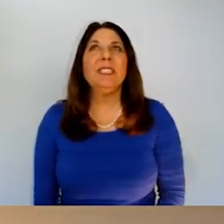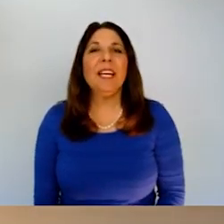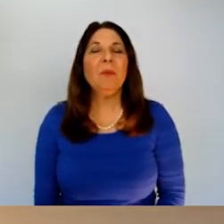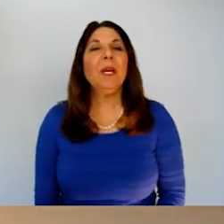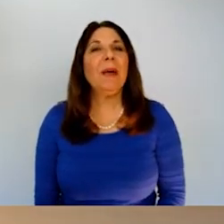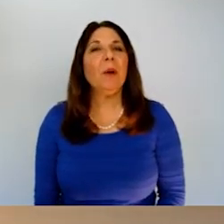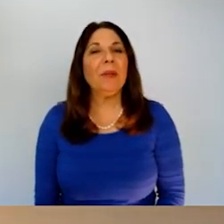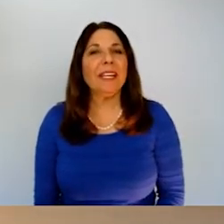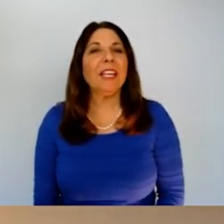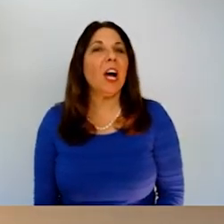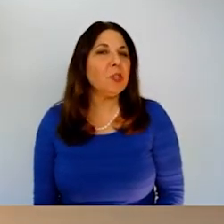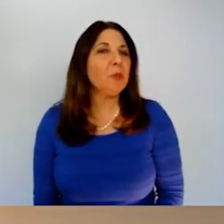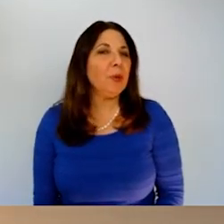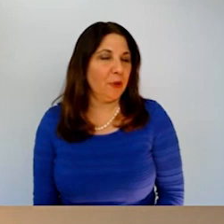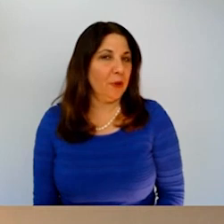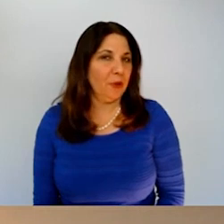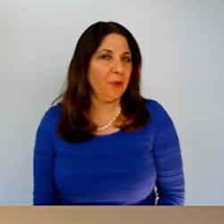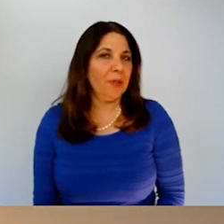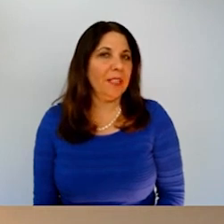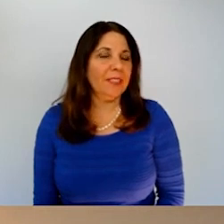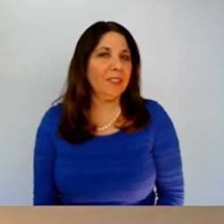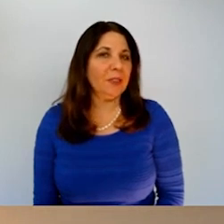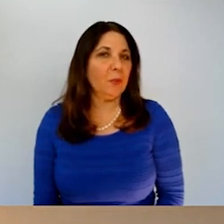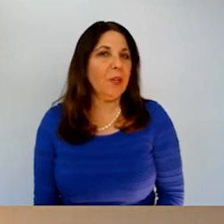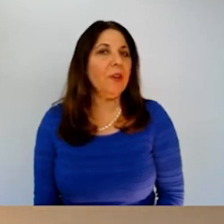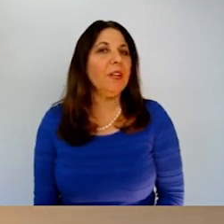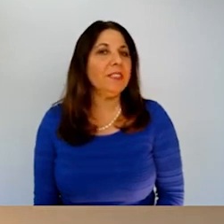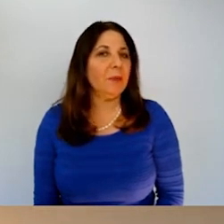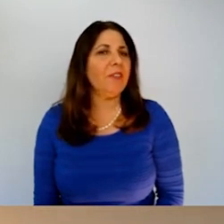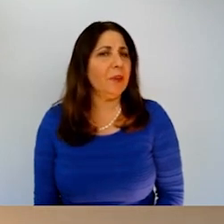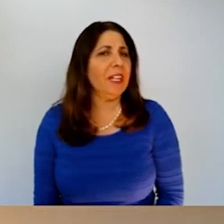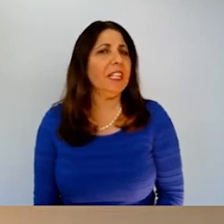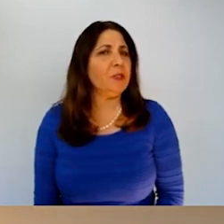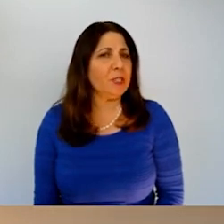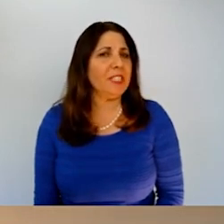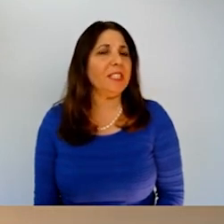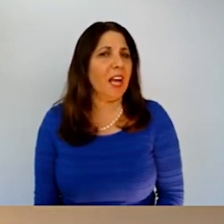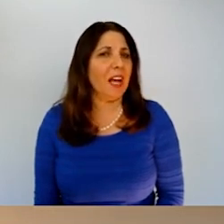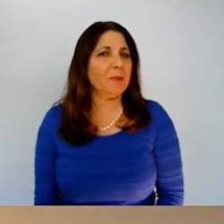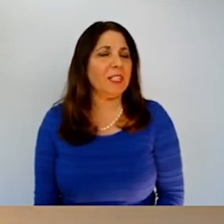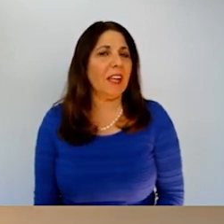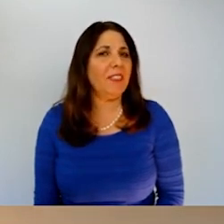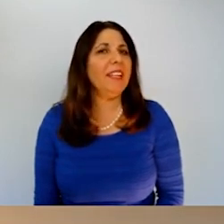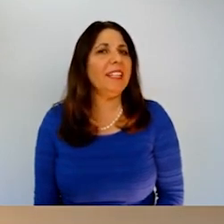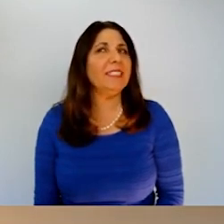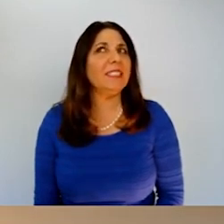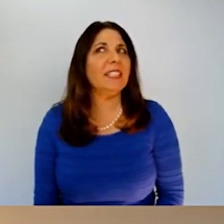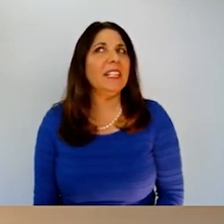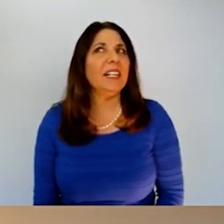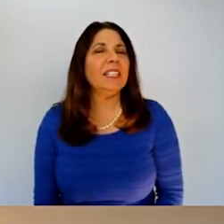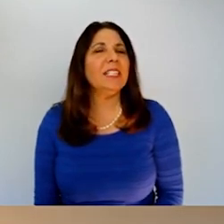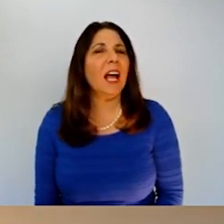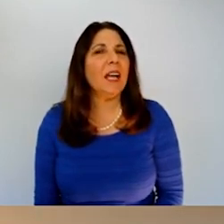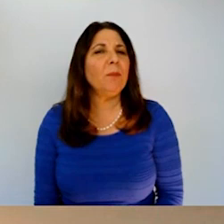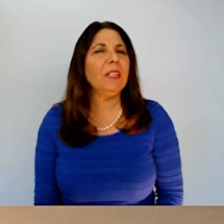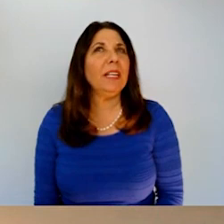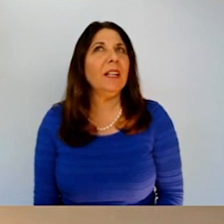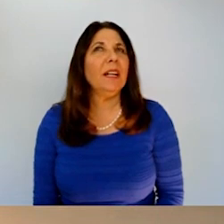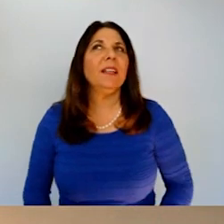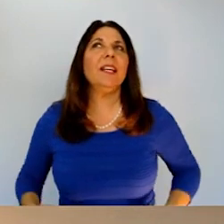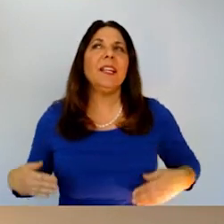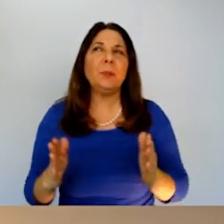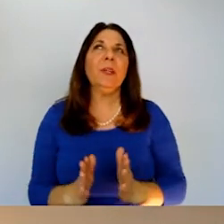that. Tell me about being an entrepreneur, because we are in some very interesting times. And I think it's a